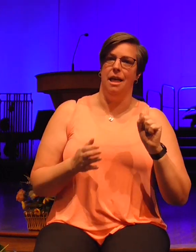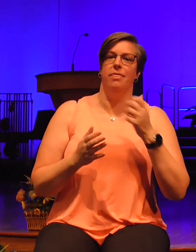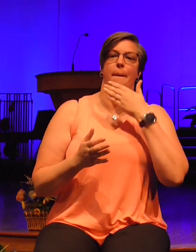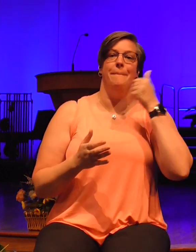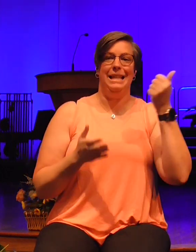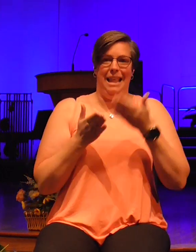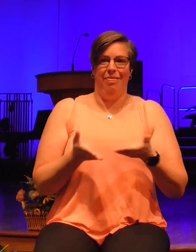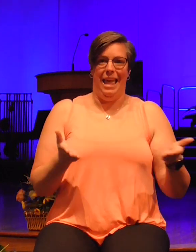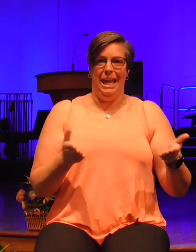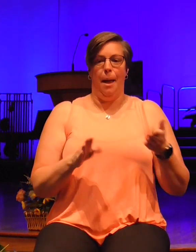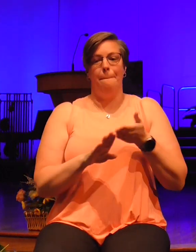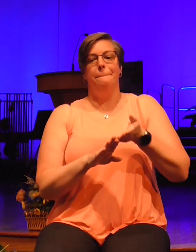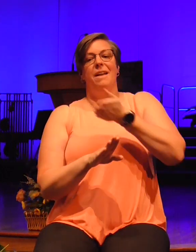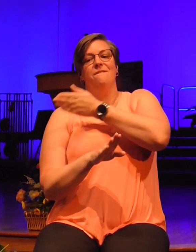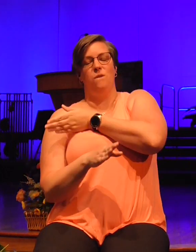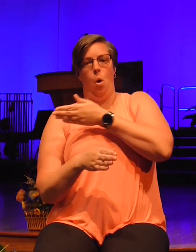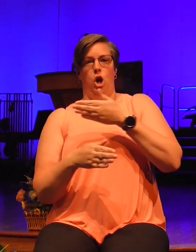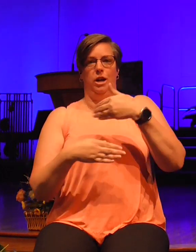bread?